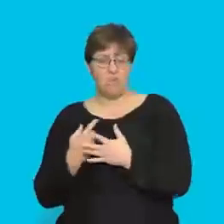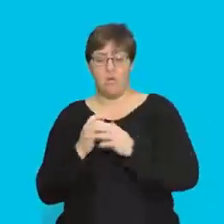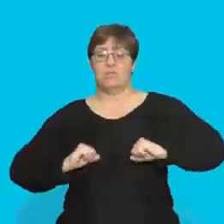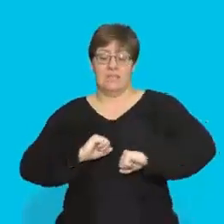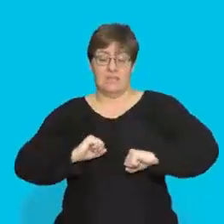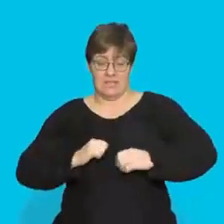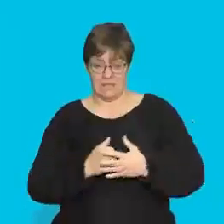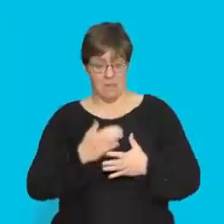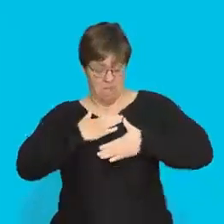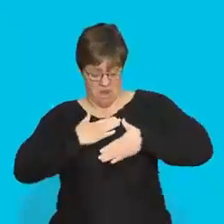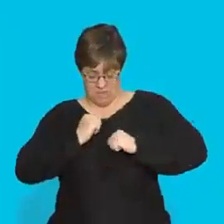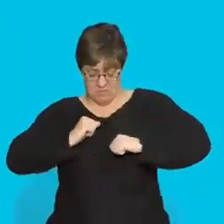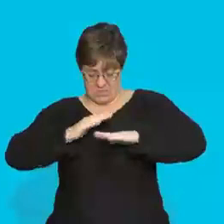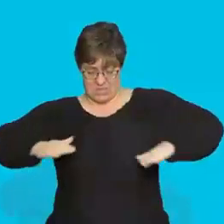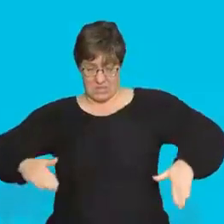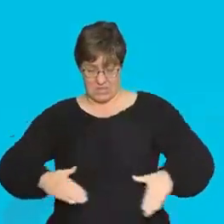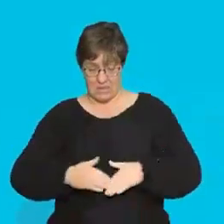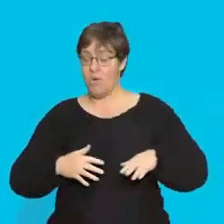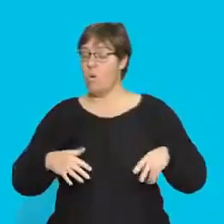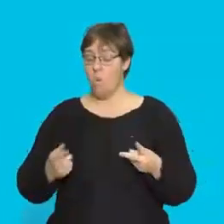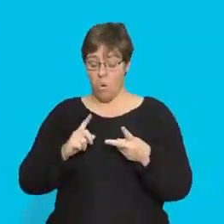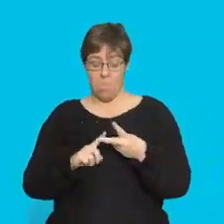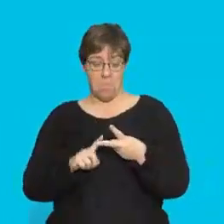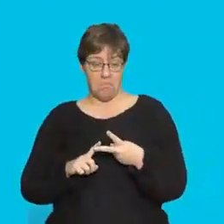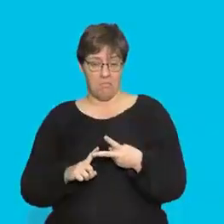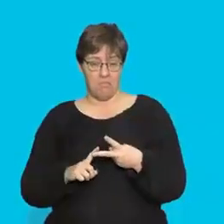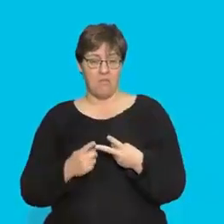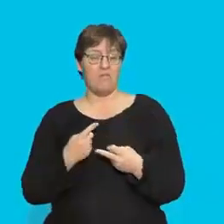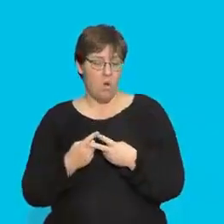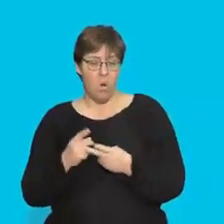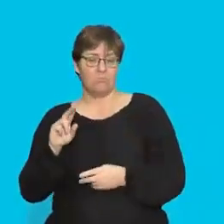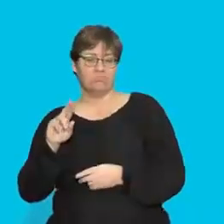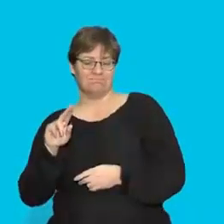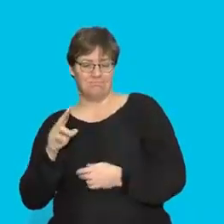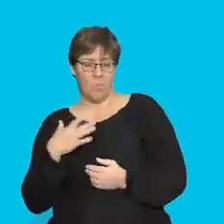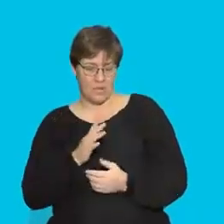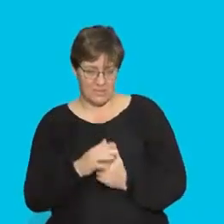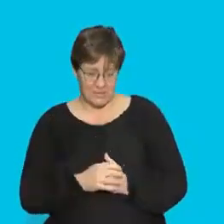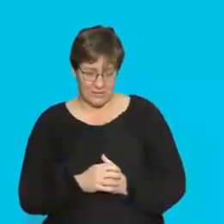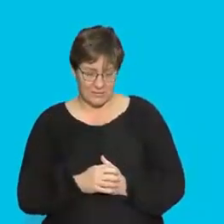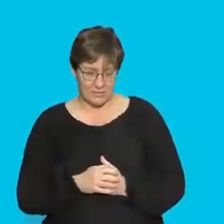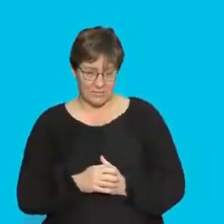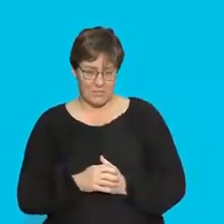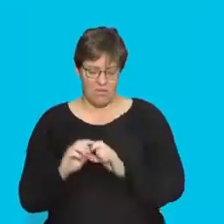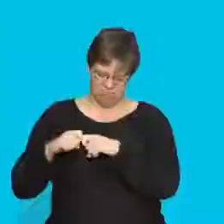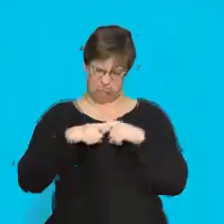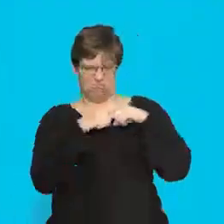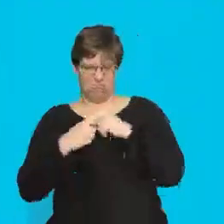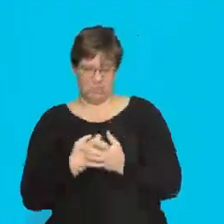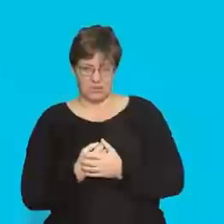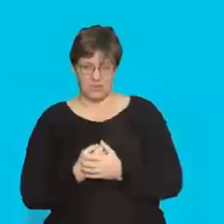be that they're fighting for space. It could be that they're fighting for mates.